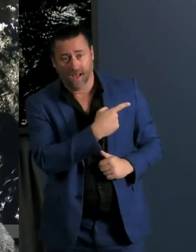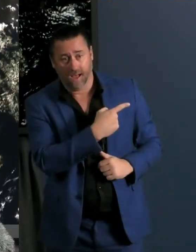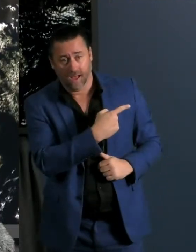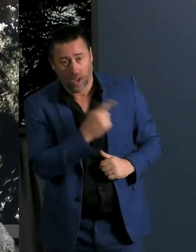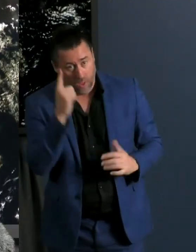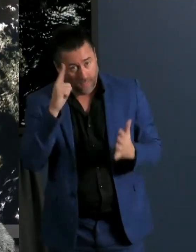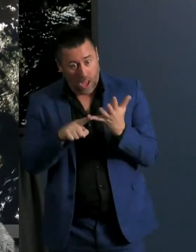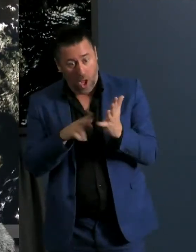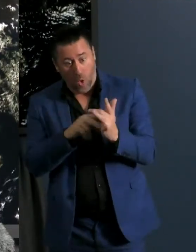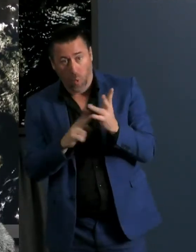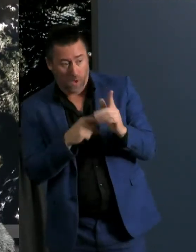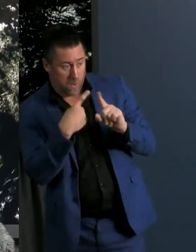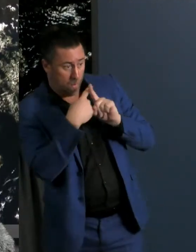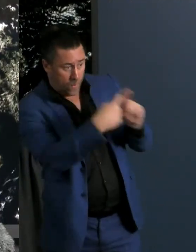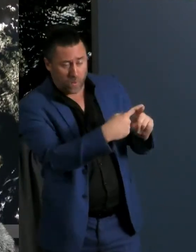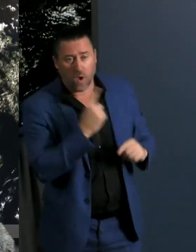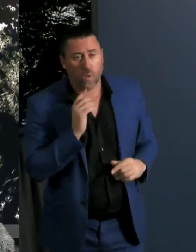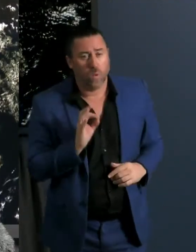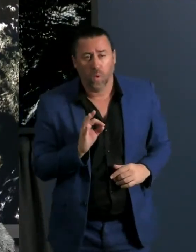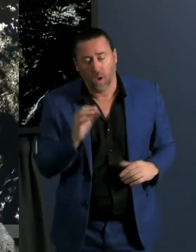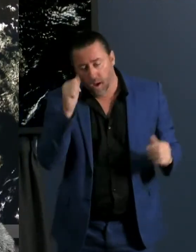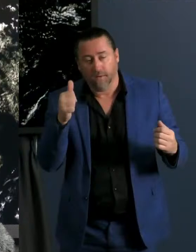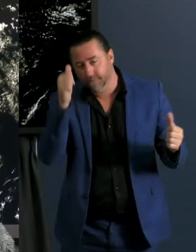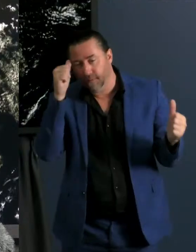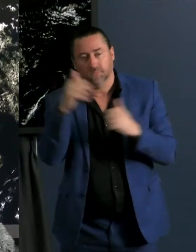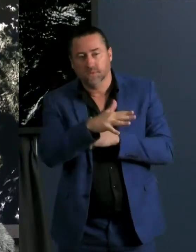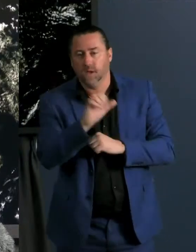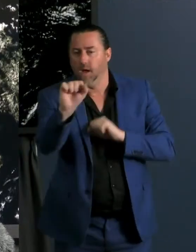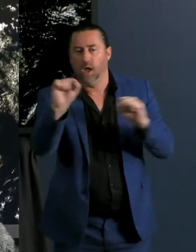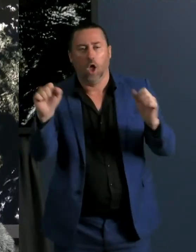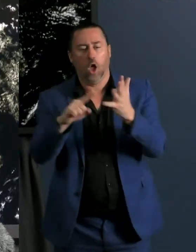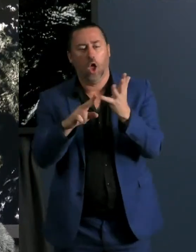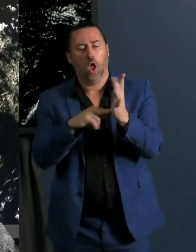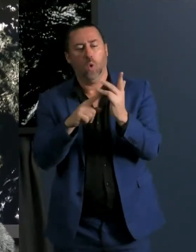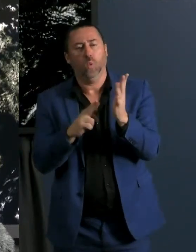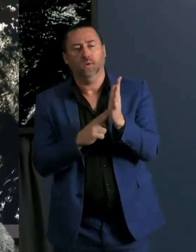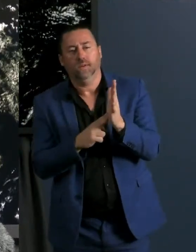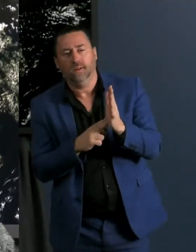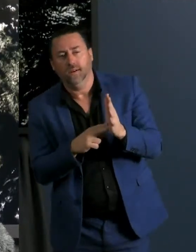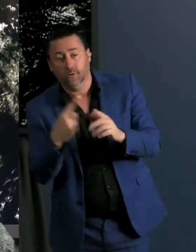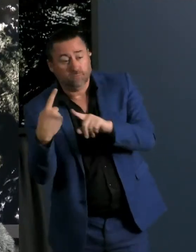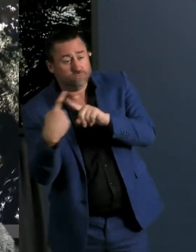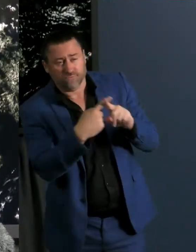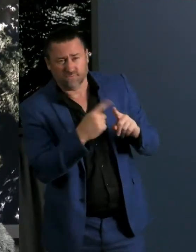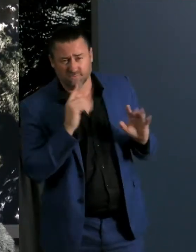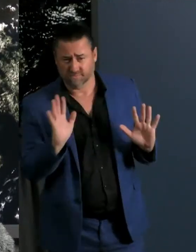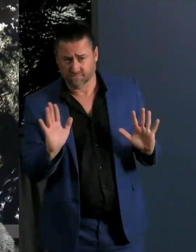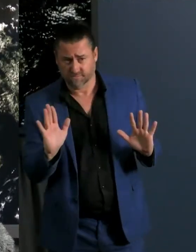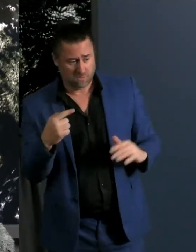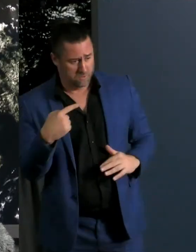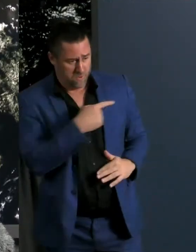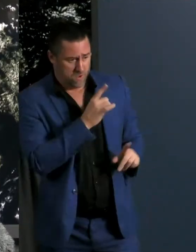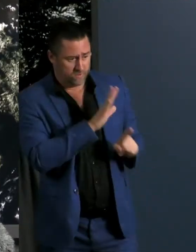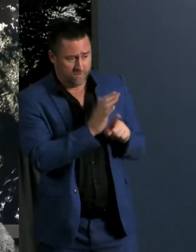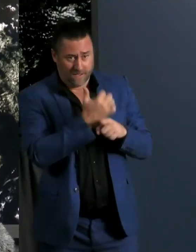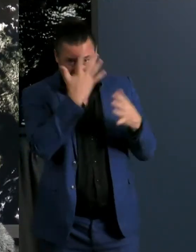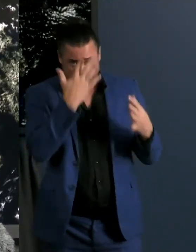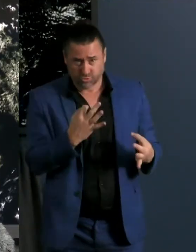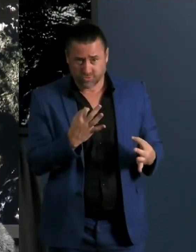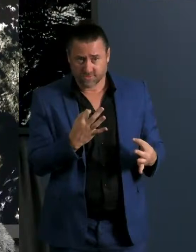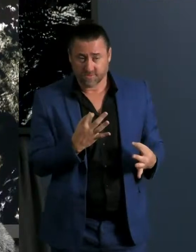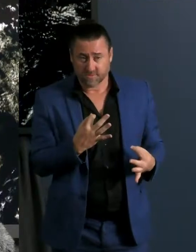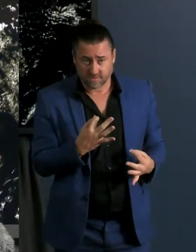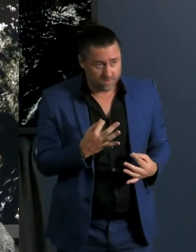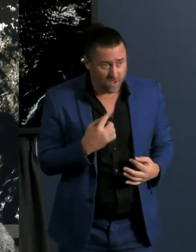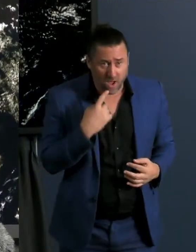for people heading large organisations to make a decision to move on. In fact, if anything, it is unusual for people to